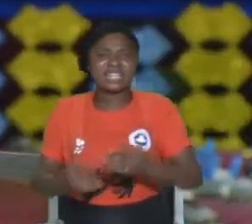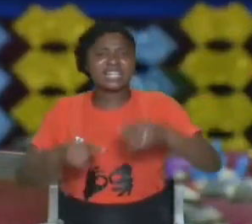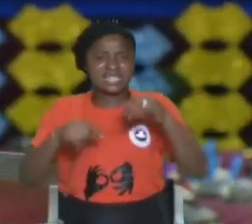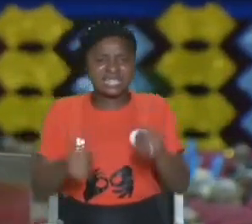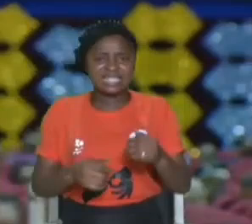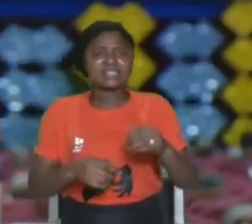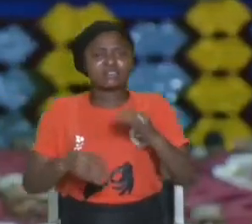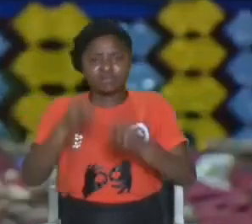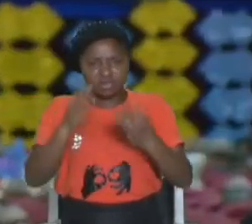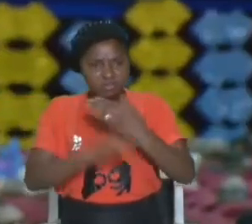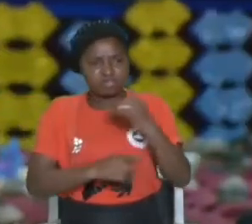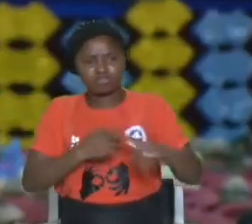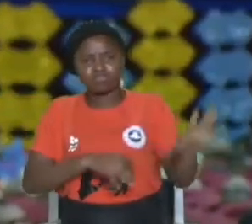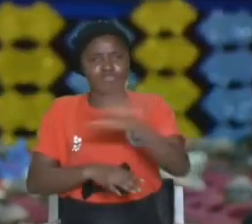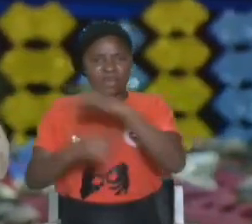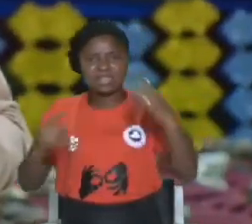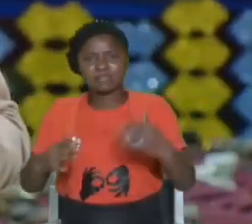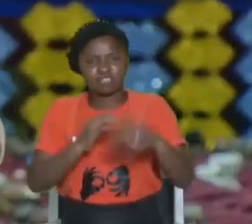to your enemies in the name of Jesus.